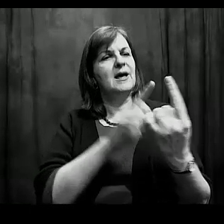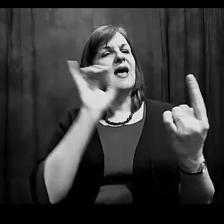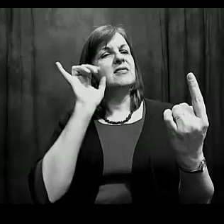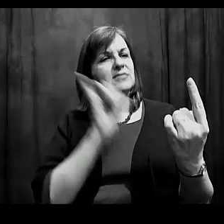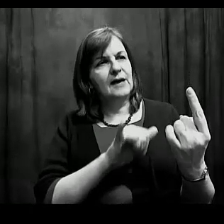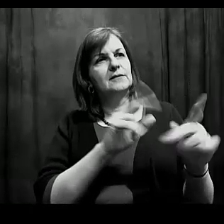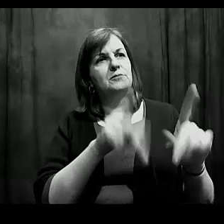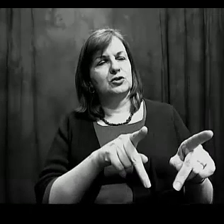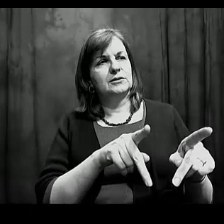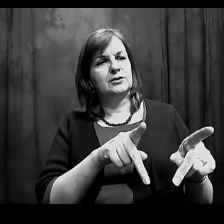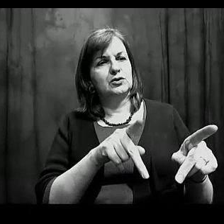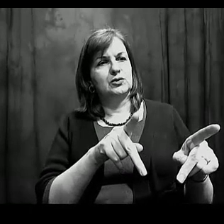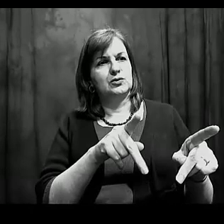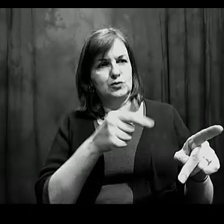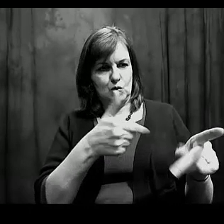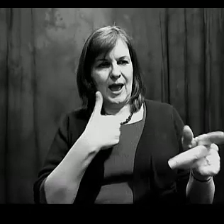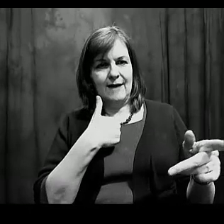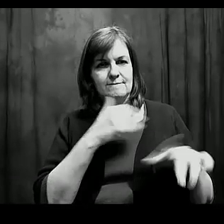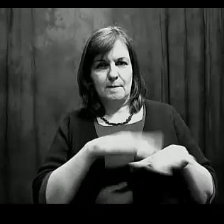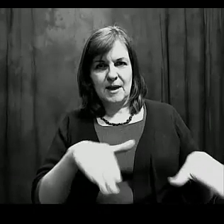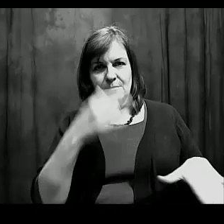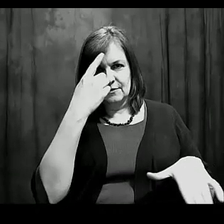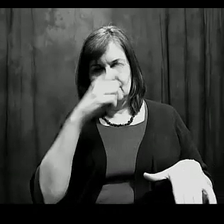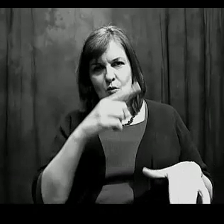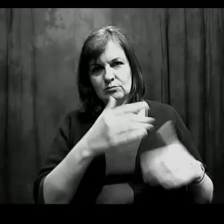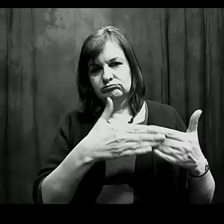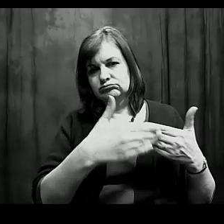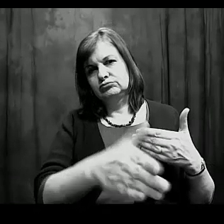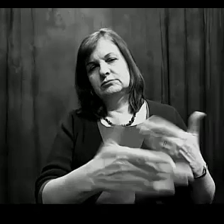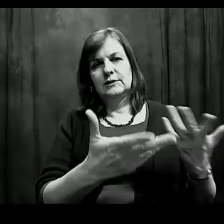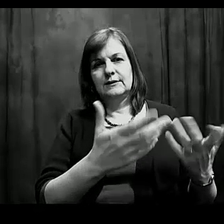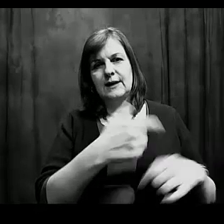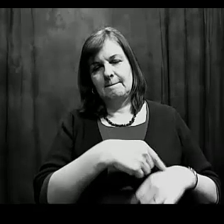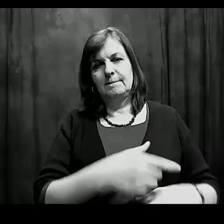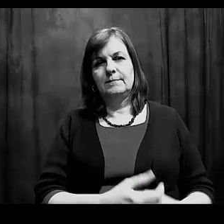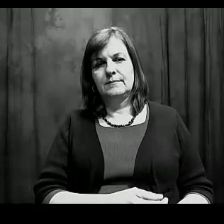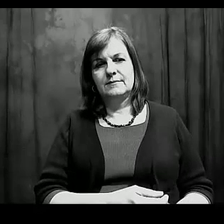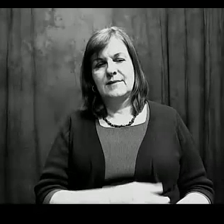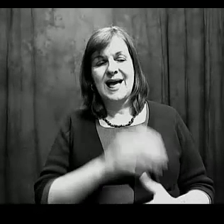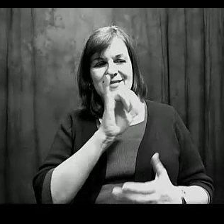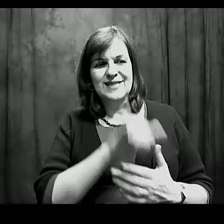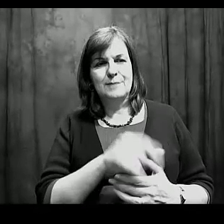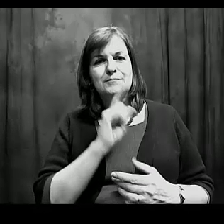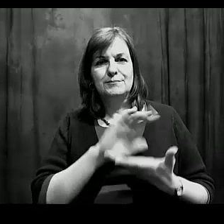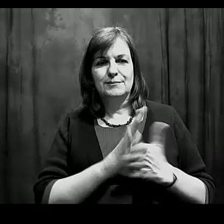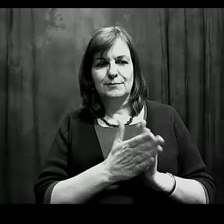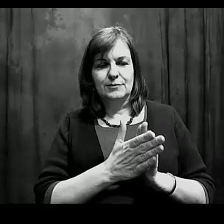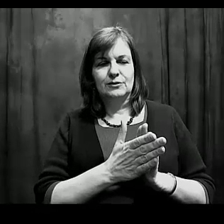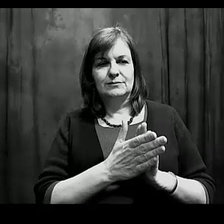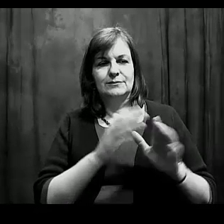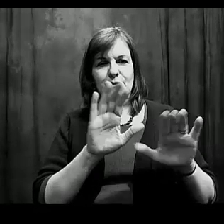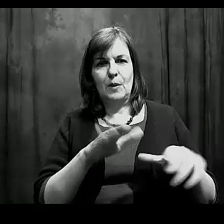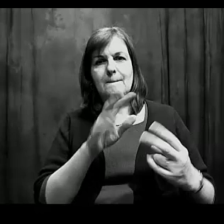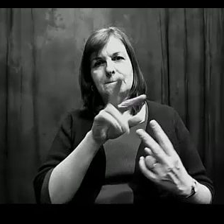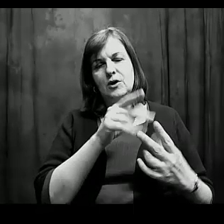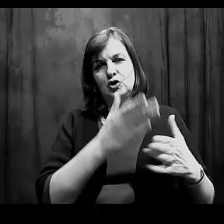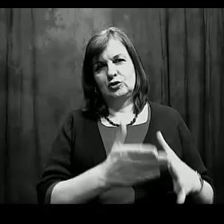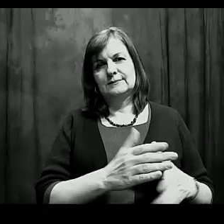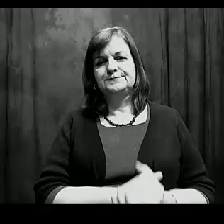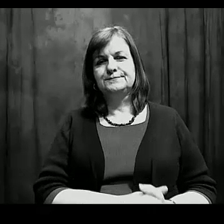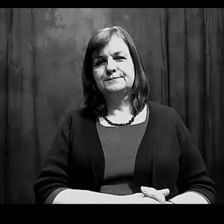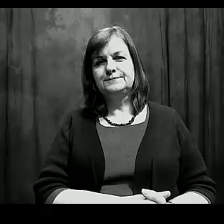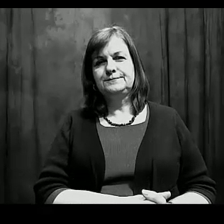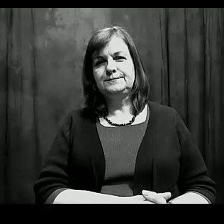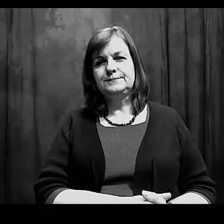and they're your offspring for the next generation. Okay? They will be your partner.